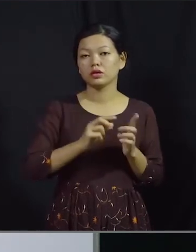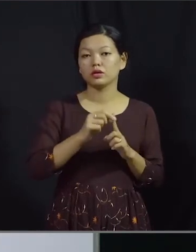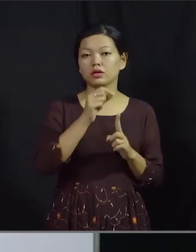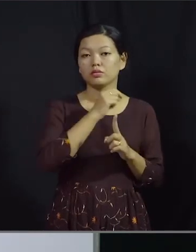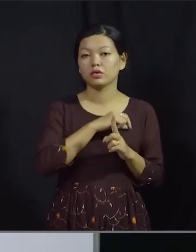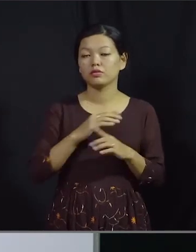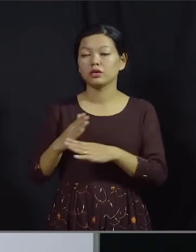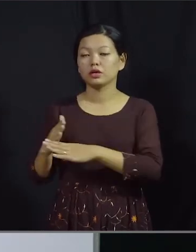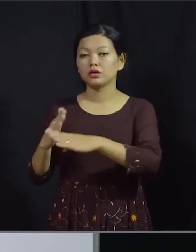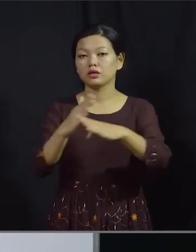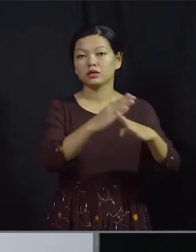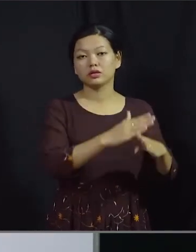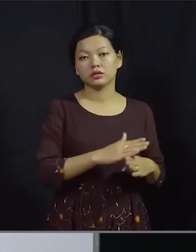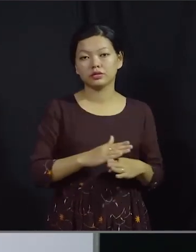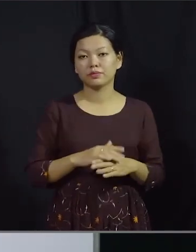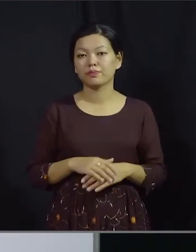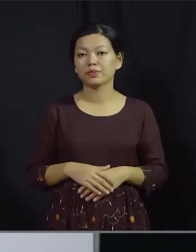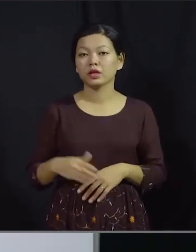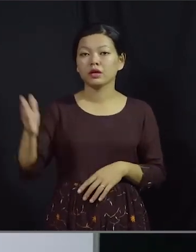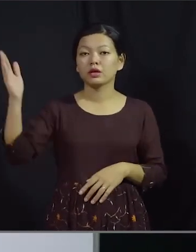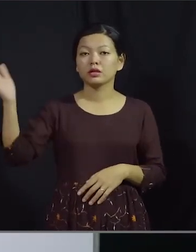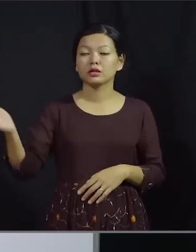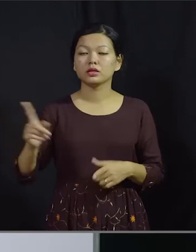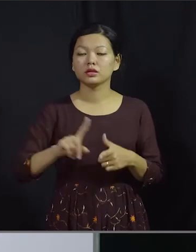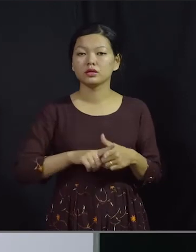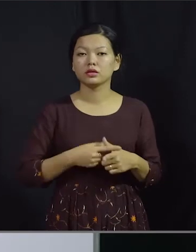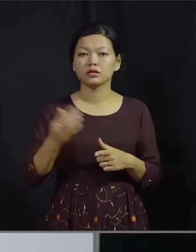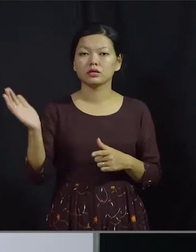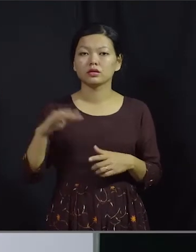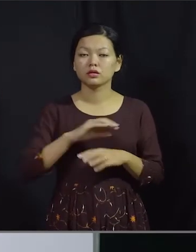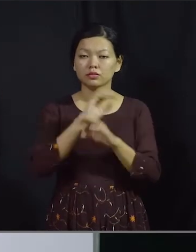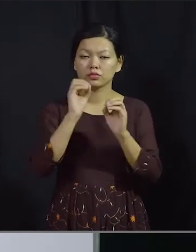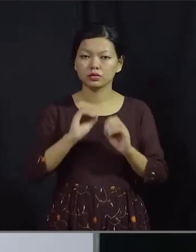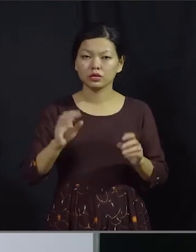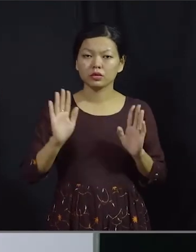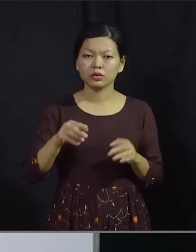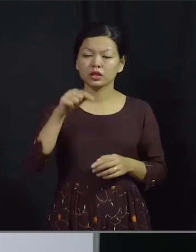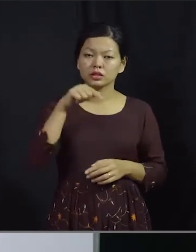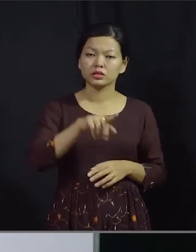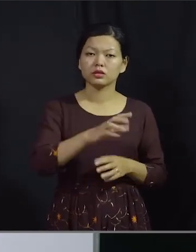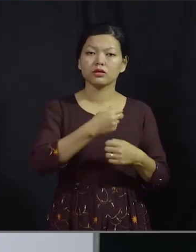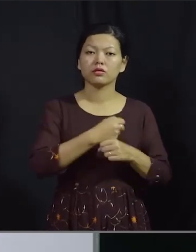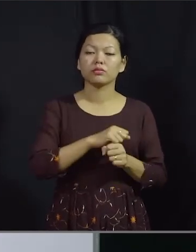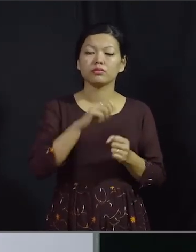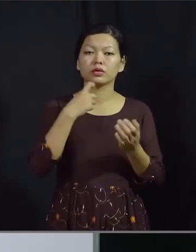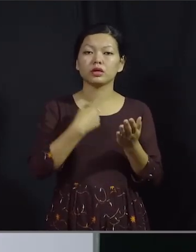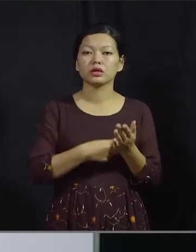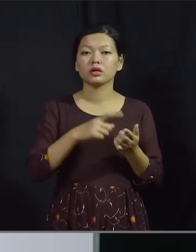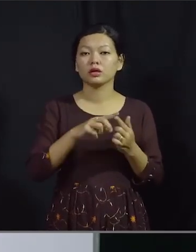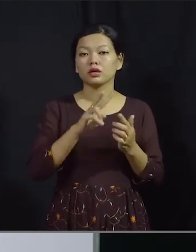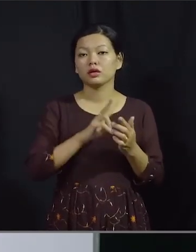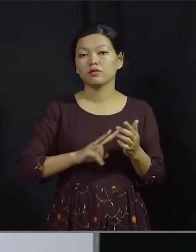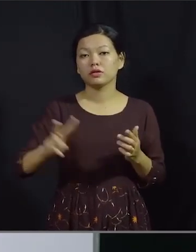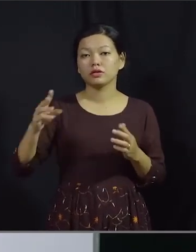is distributed. But this journal will never come unless and until you prepare revaluation account. So out of revaluation account, you